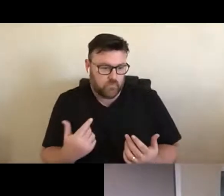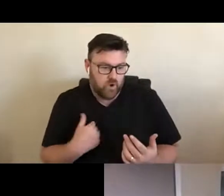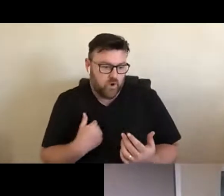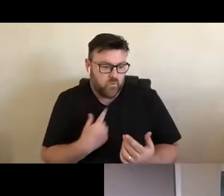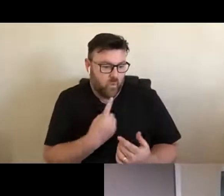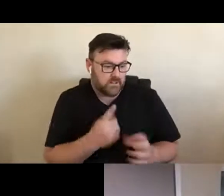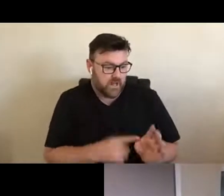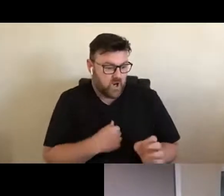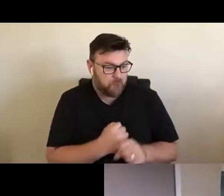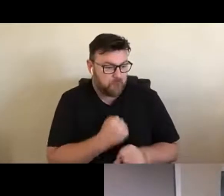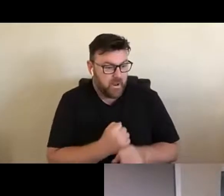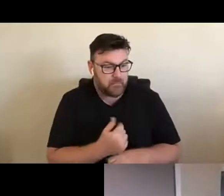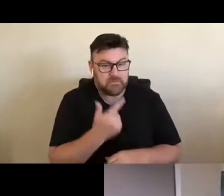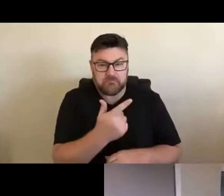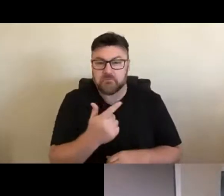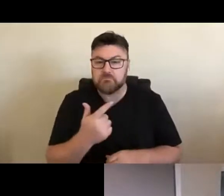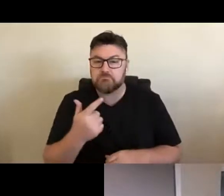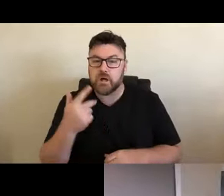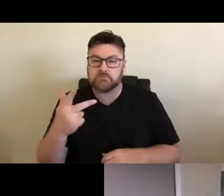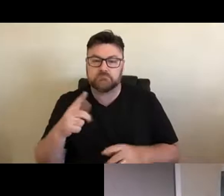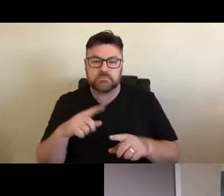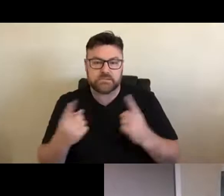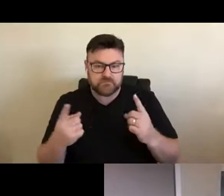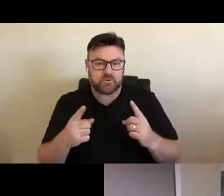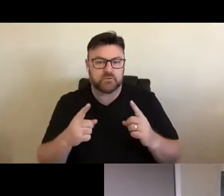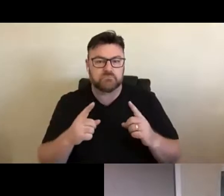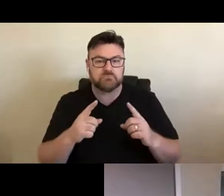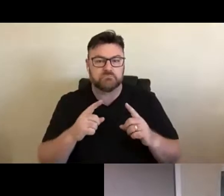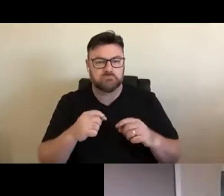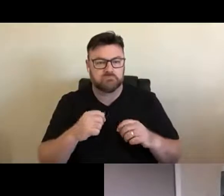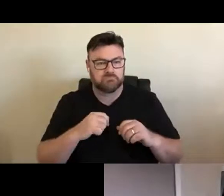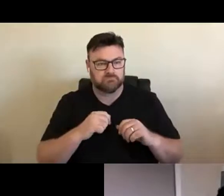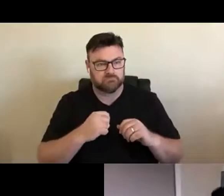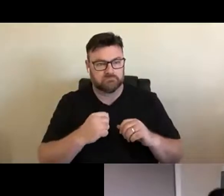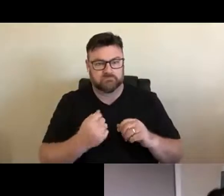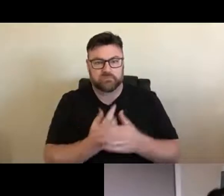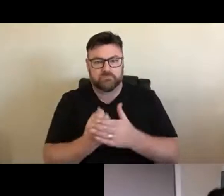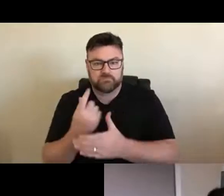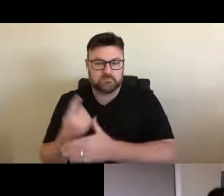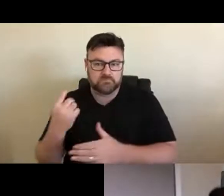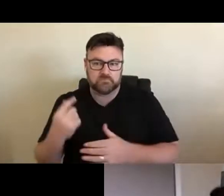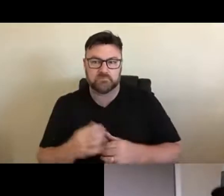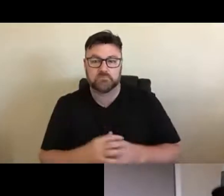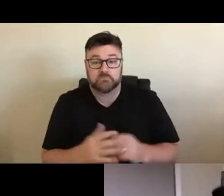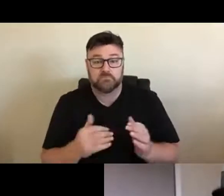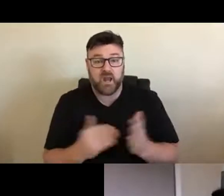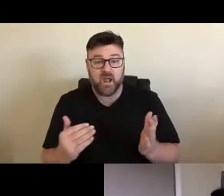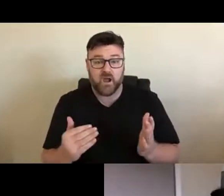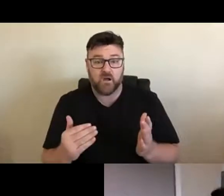in that year, different iterations of different dance works. And now I seem to make one work every sort of 3 to 4 years.